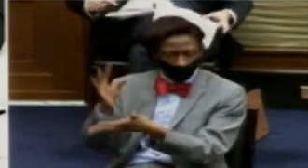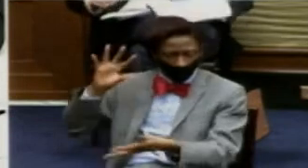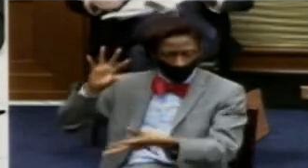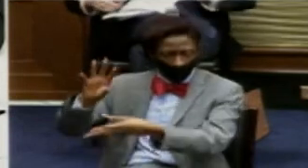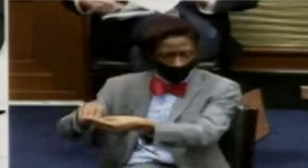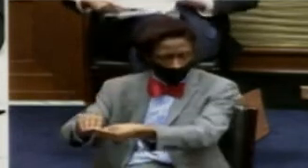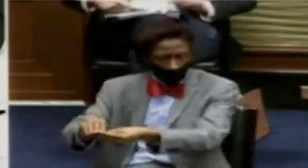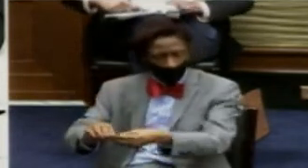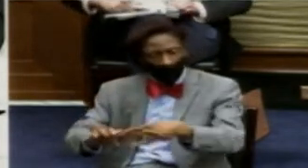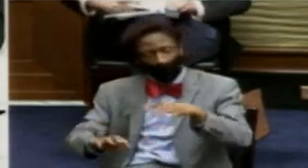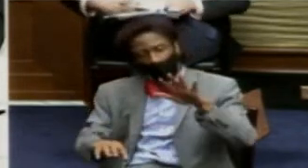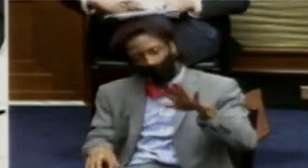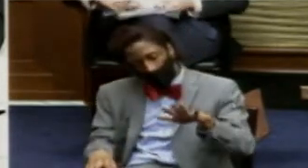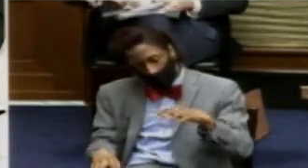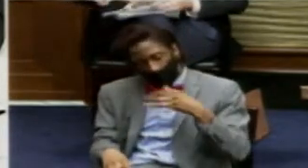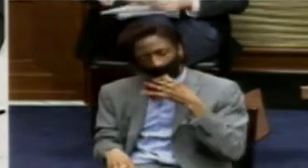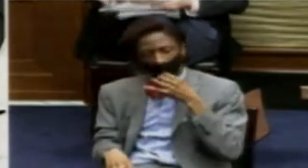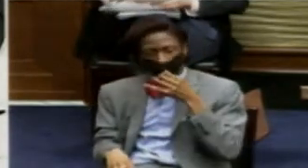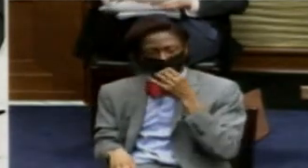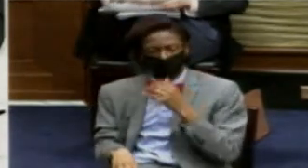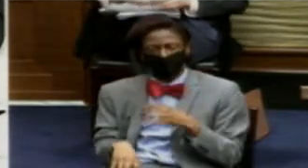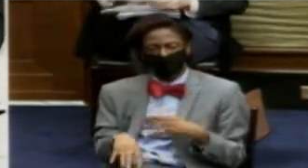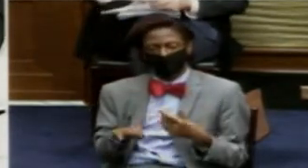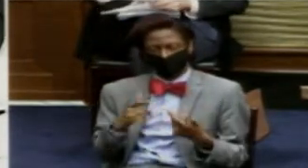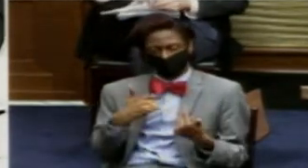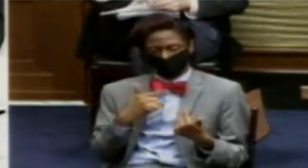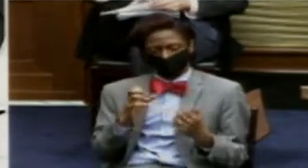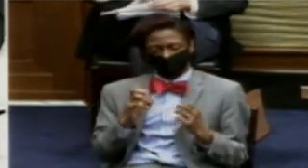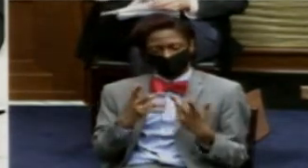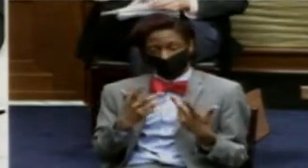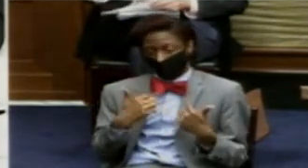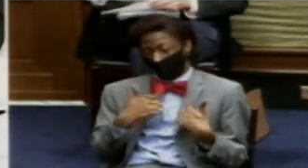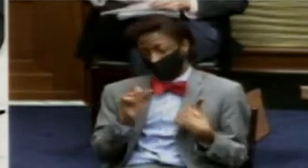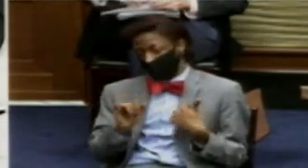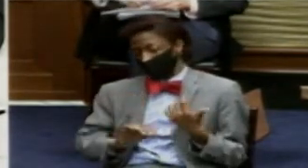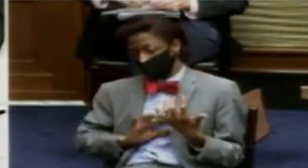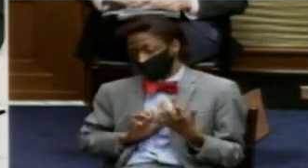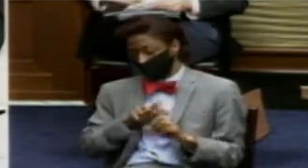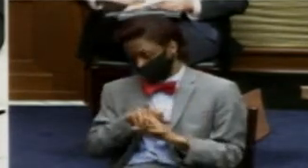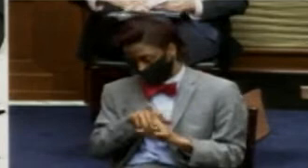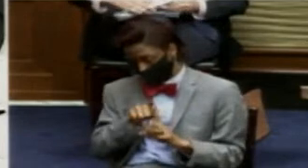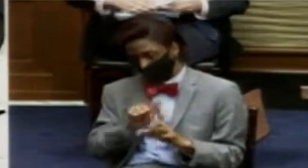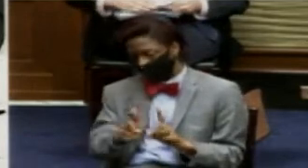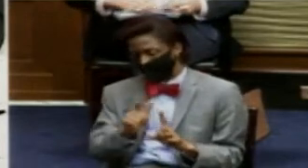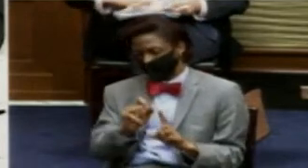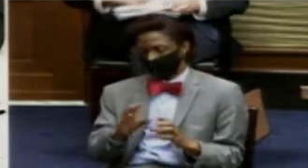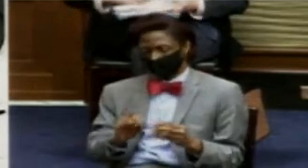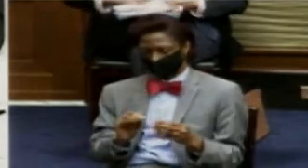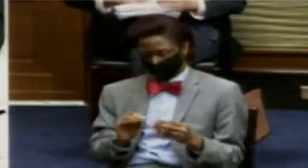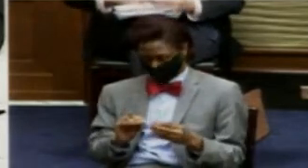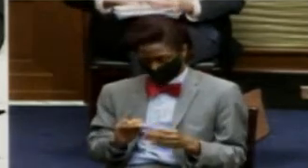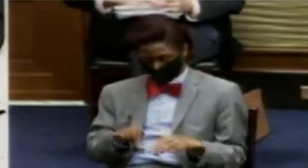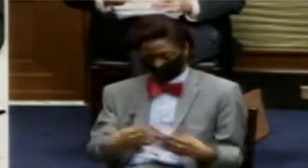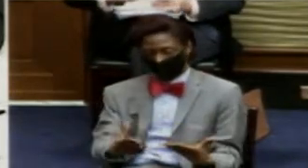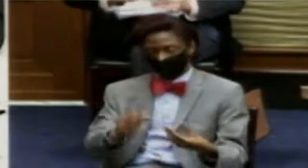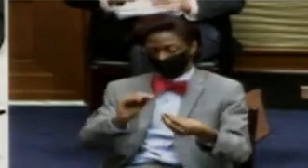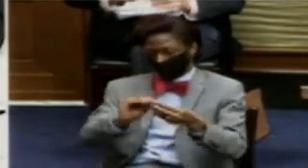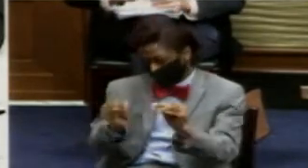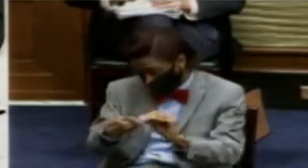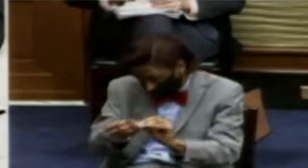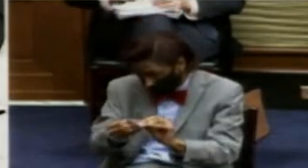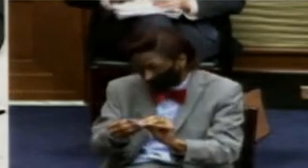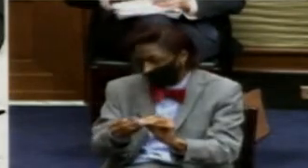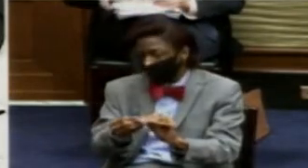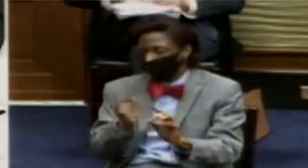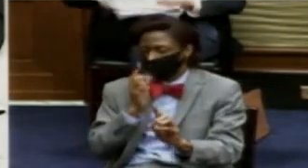Well, Congressman, if I could go back to you and get you a number on the negotiations around the District